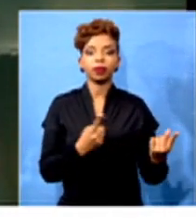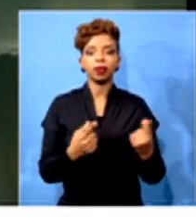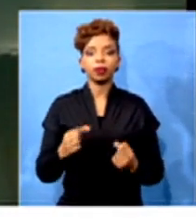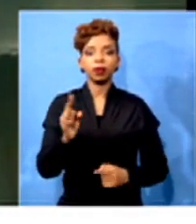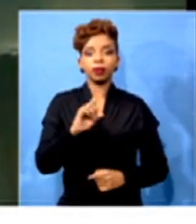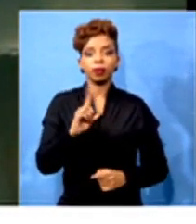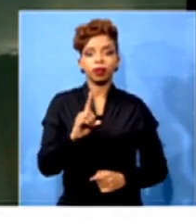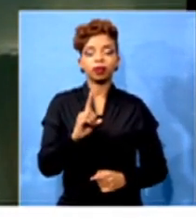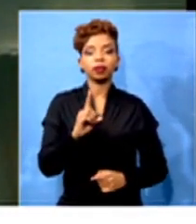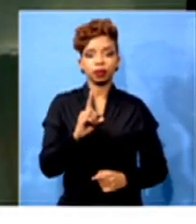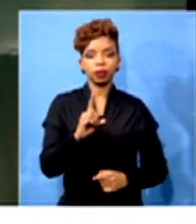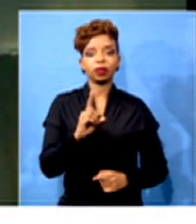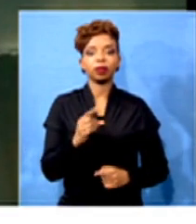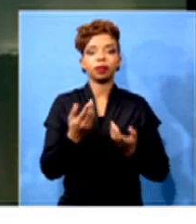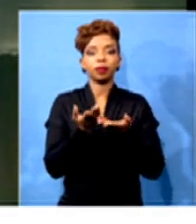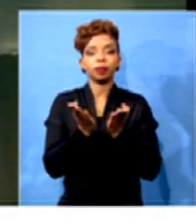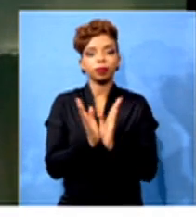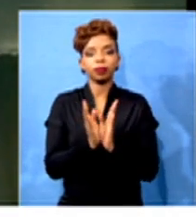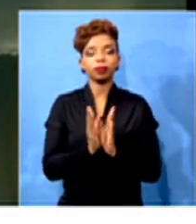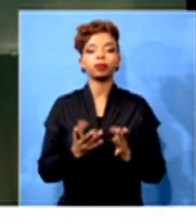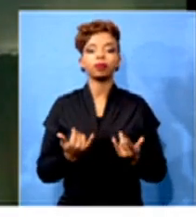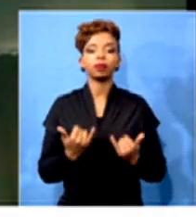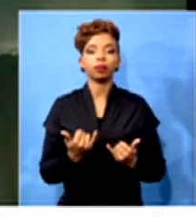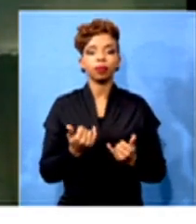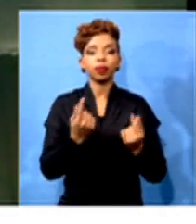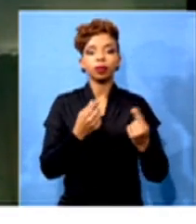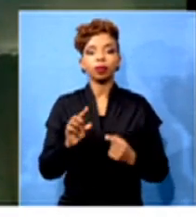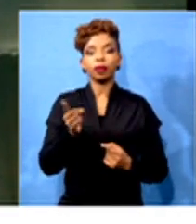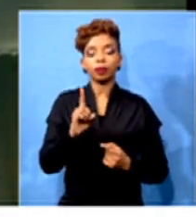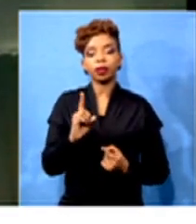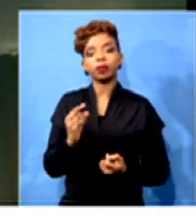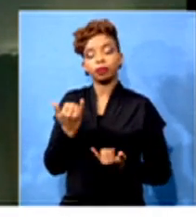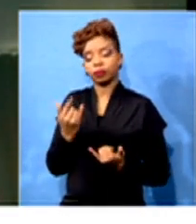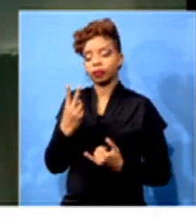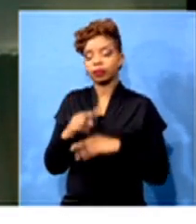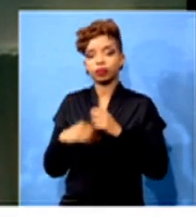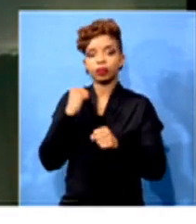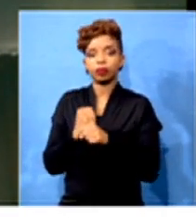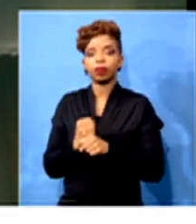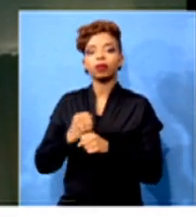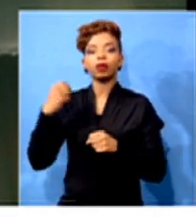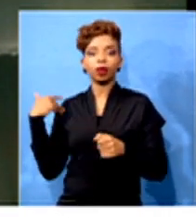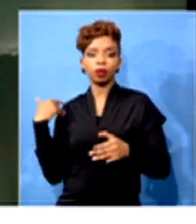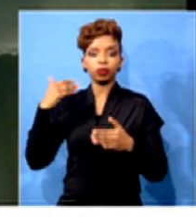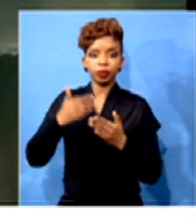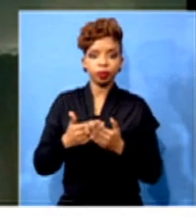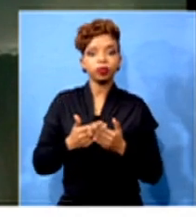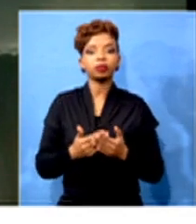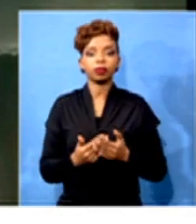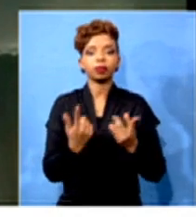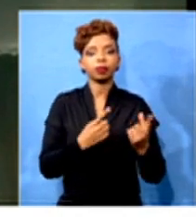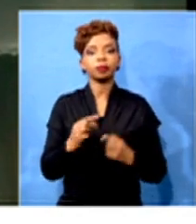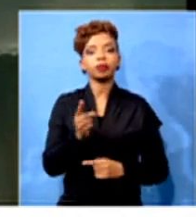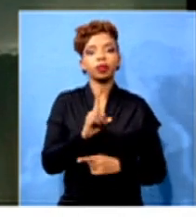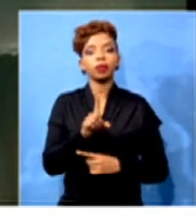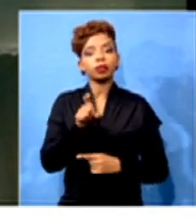of the Eskom coal fleet does not begin to improve relative to the previous years, and it has been declining over the last 20 years, so this does seem